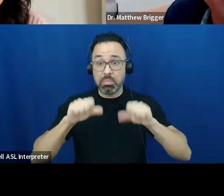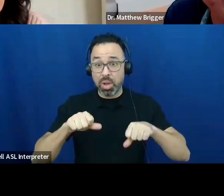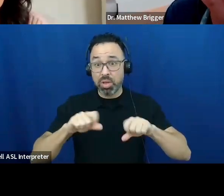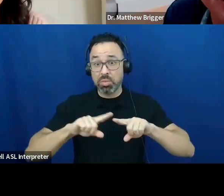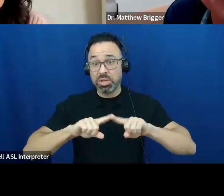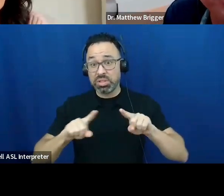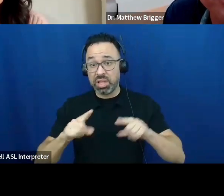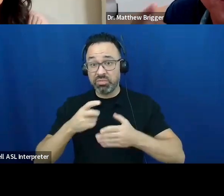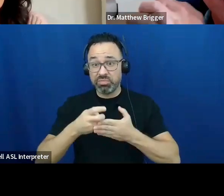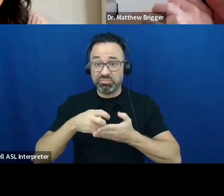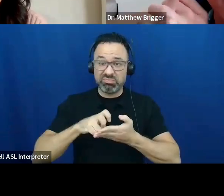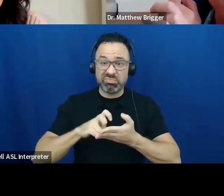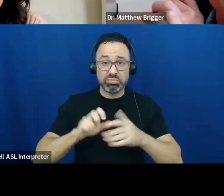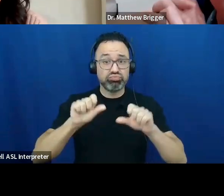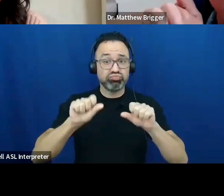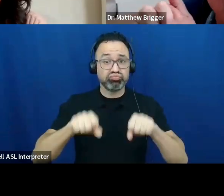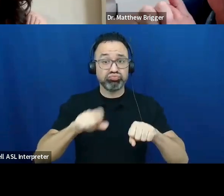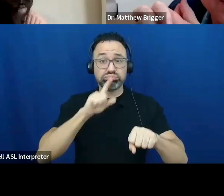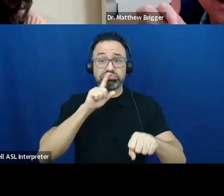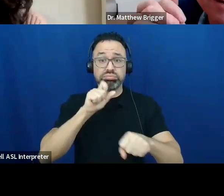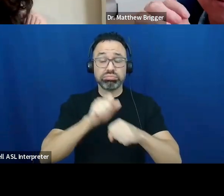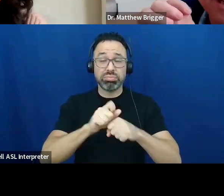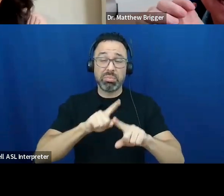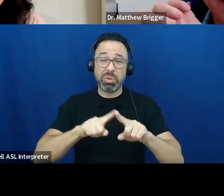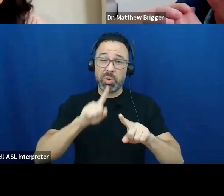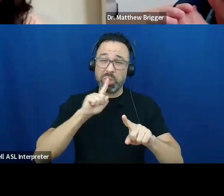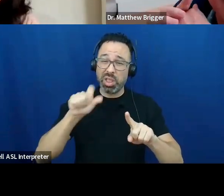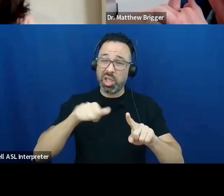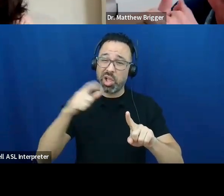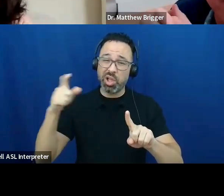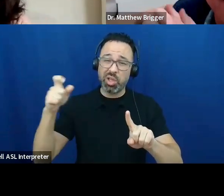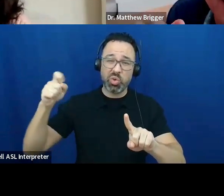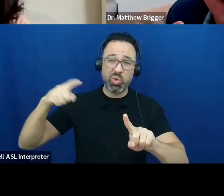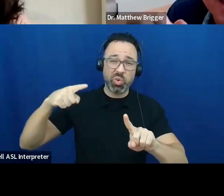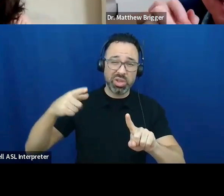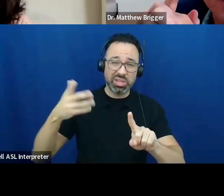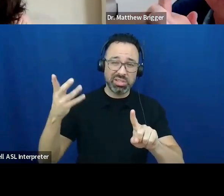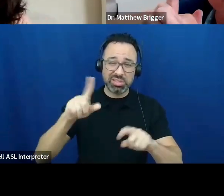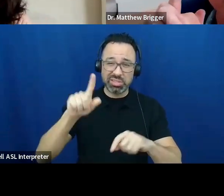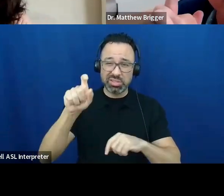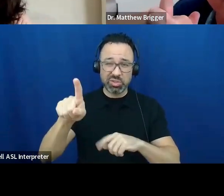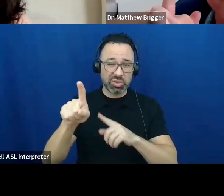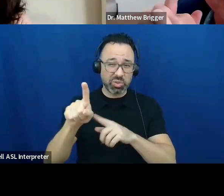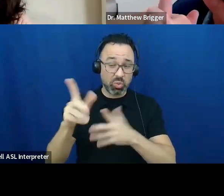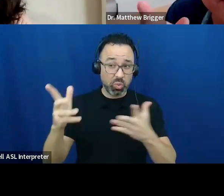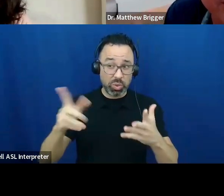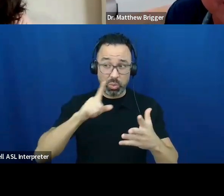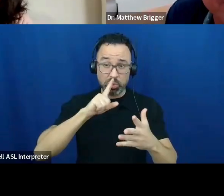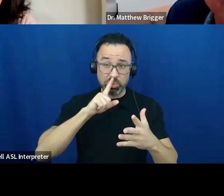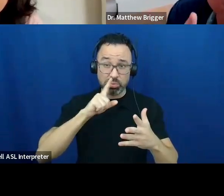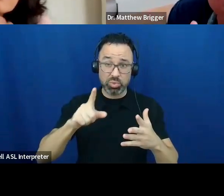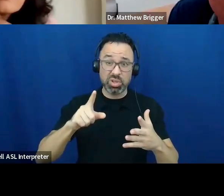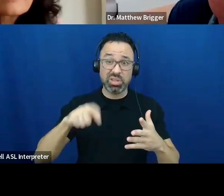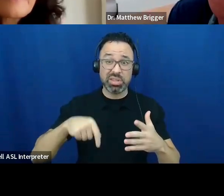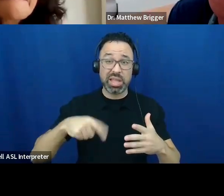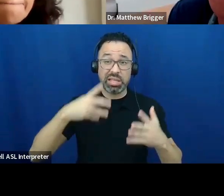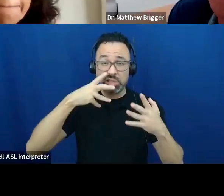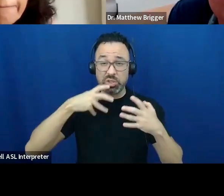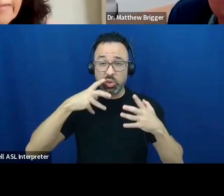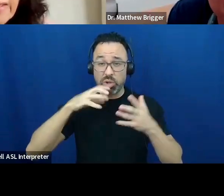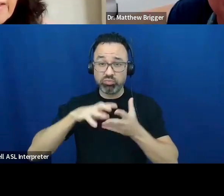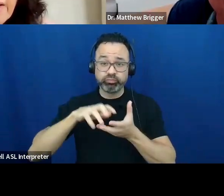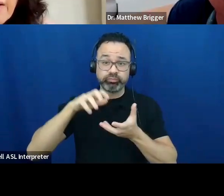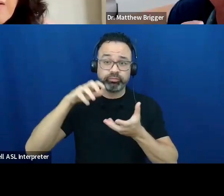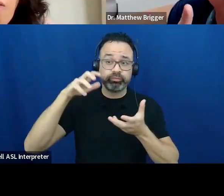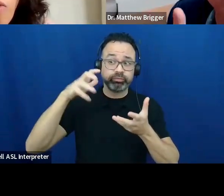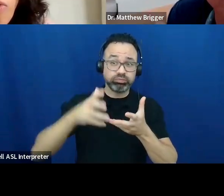Absolutely, it is absolutely possible. But I think the other question that really needs to be answered in that is it truly a secretion volume sort